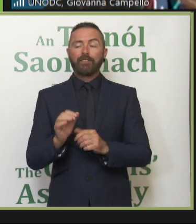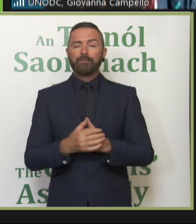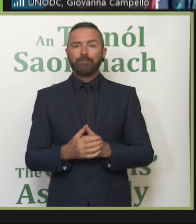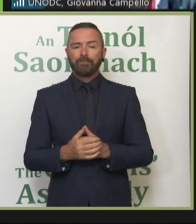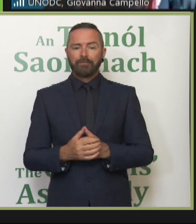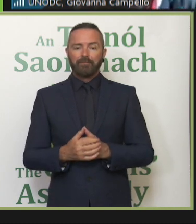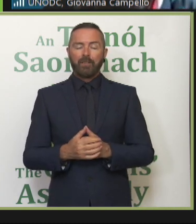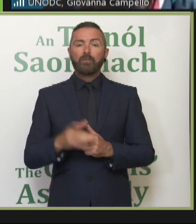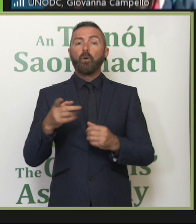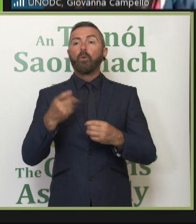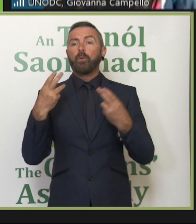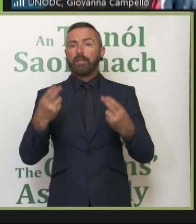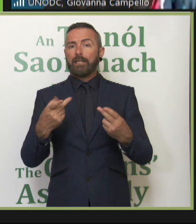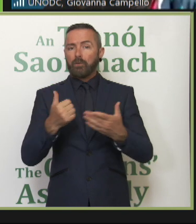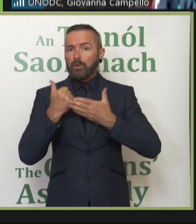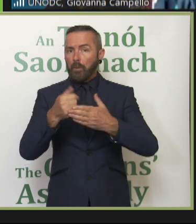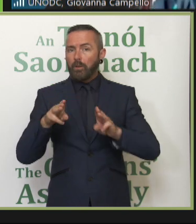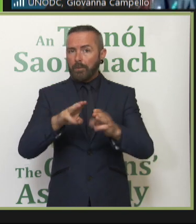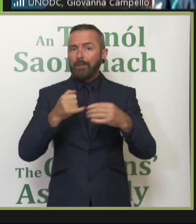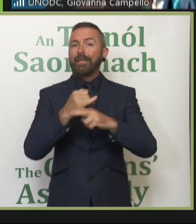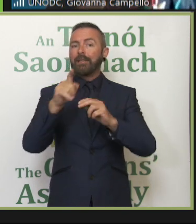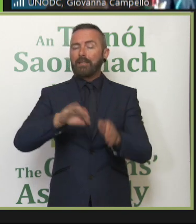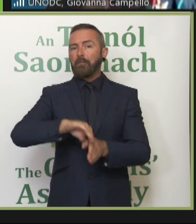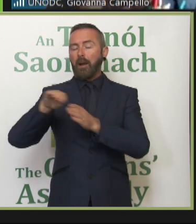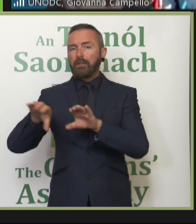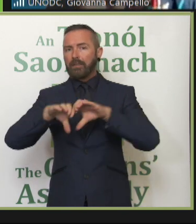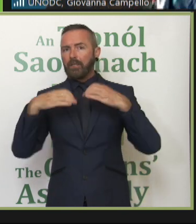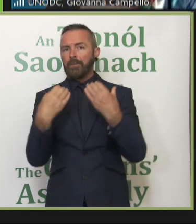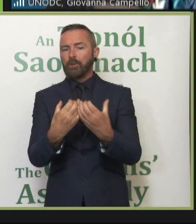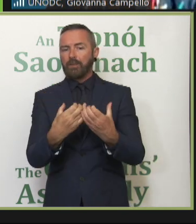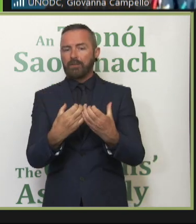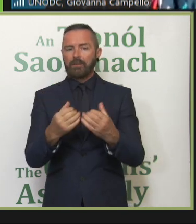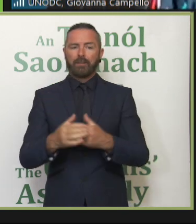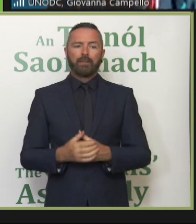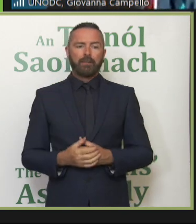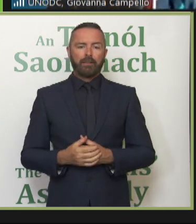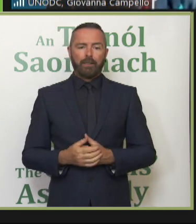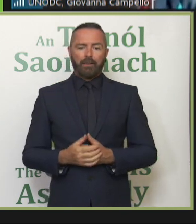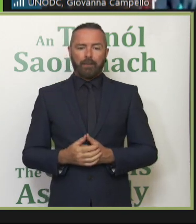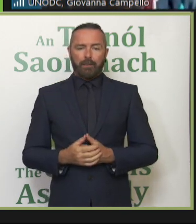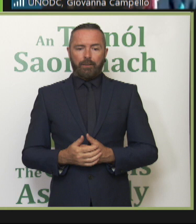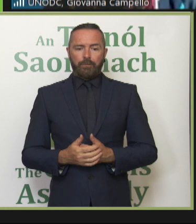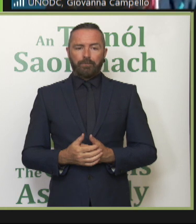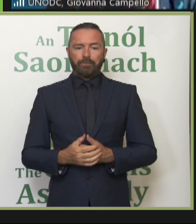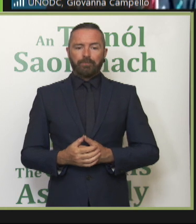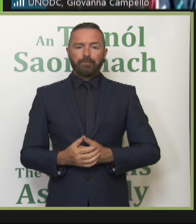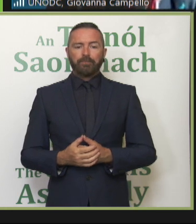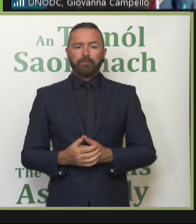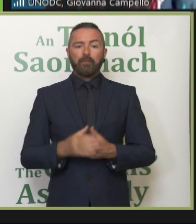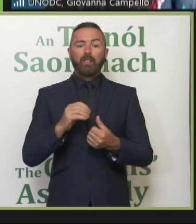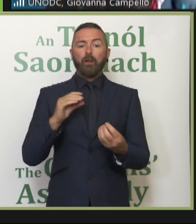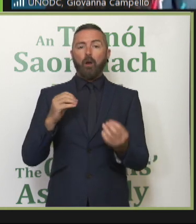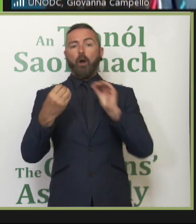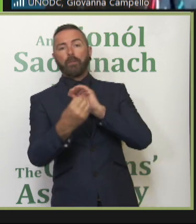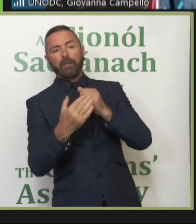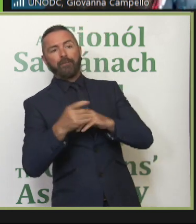that support this statement of mine. The flip of this is that we do